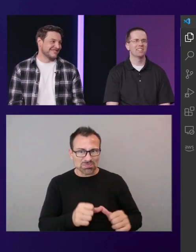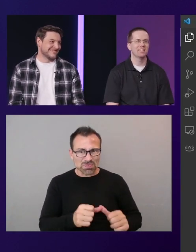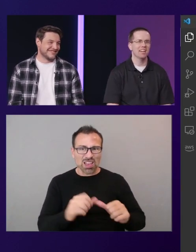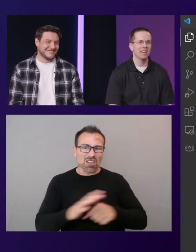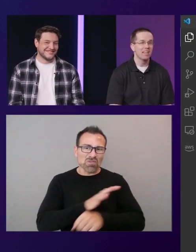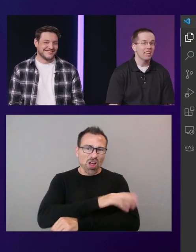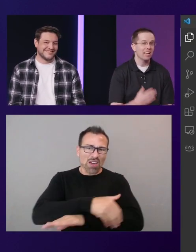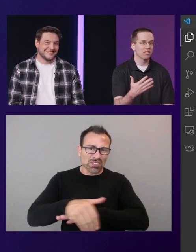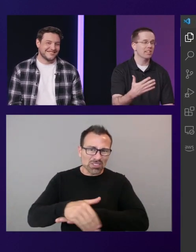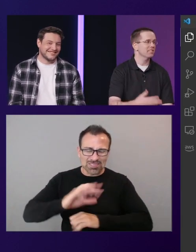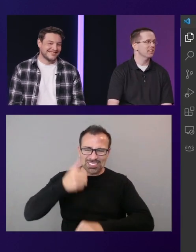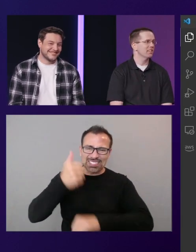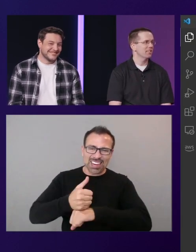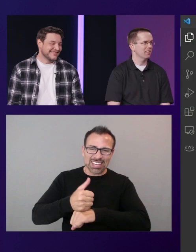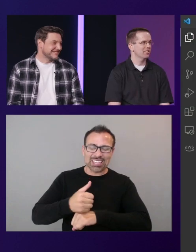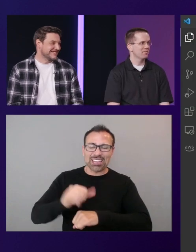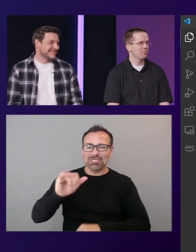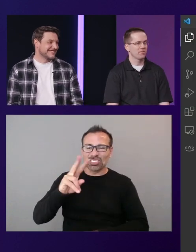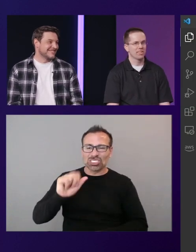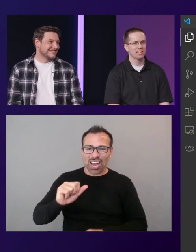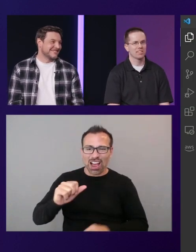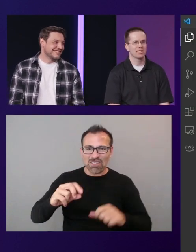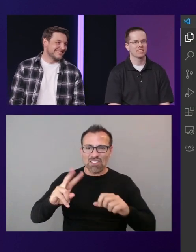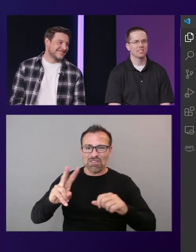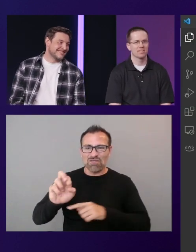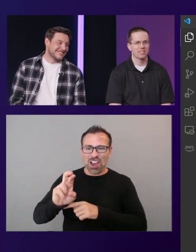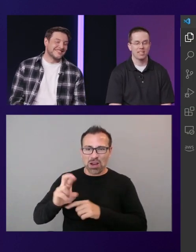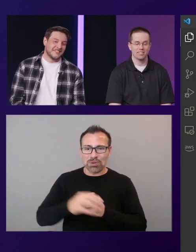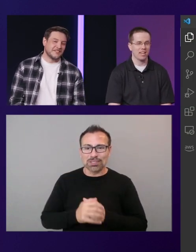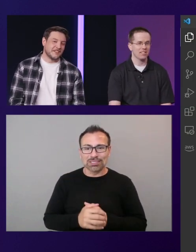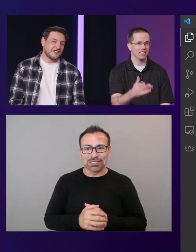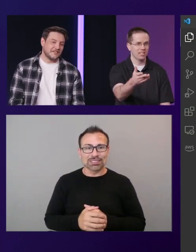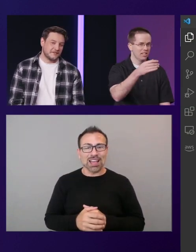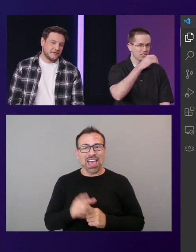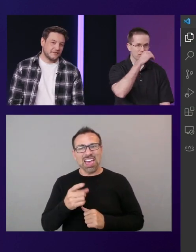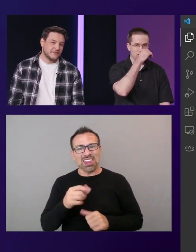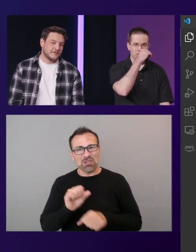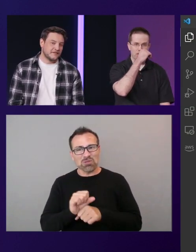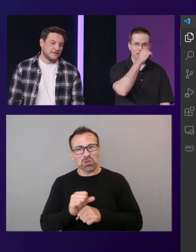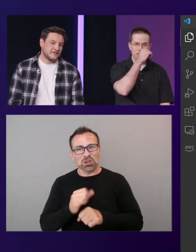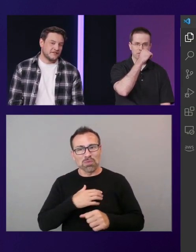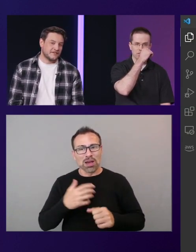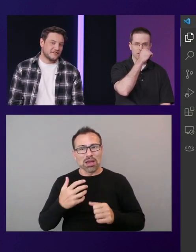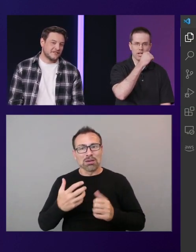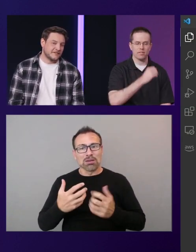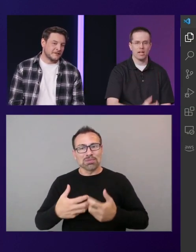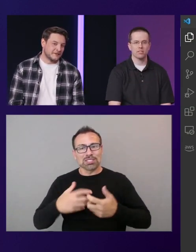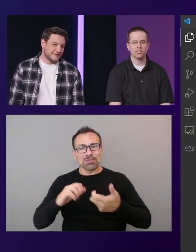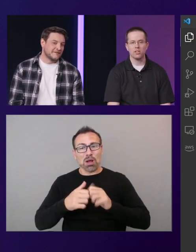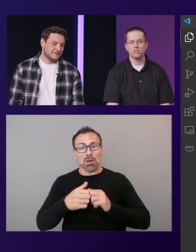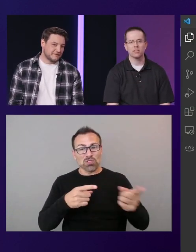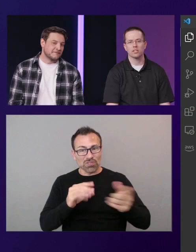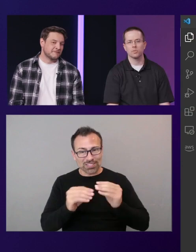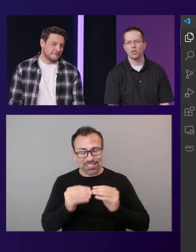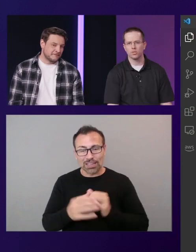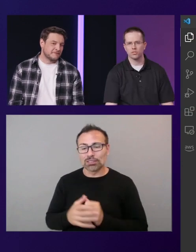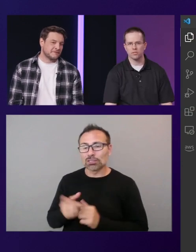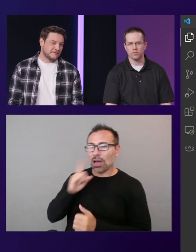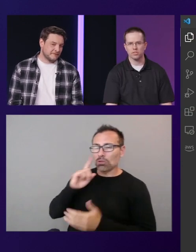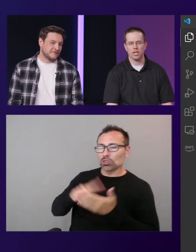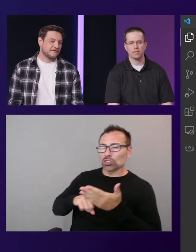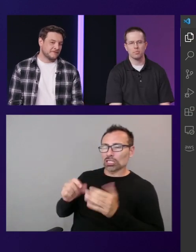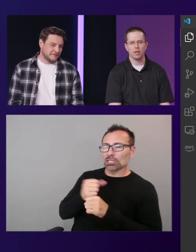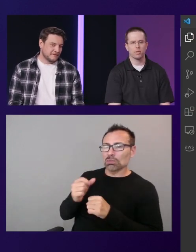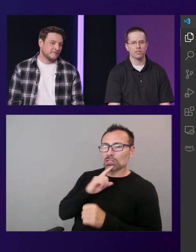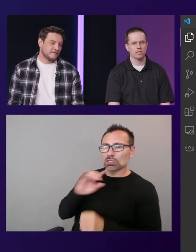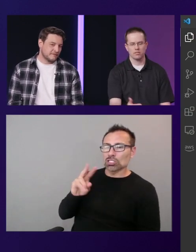Never. Yeah. So And so like I said, the works on my machine problem that you're fixing. here. exactly. So let's just check to make sure that Java got installed, because we know we're using it for